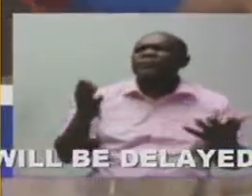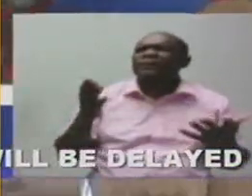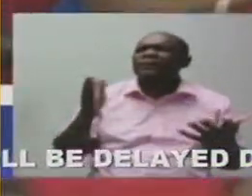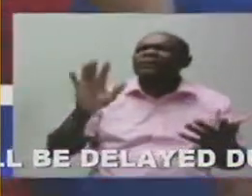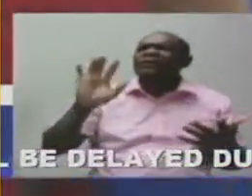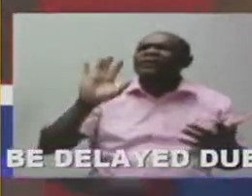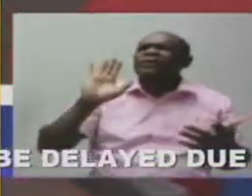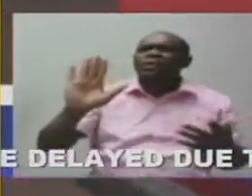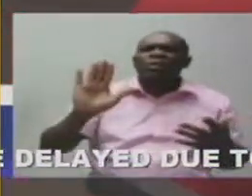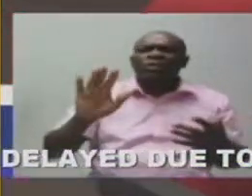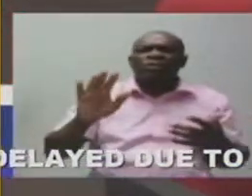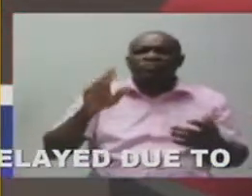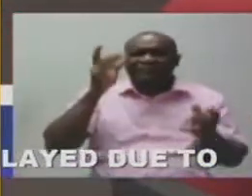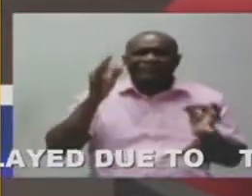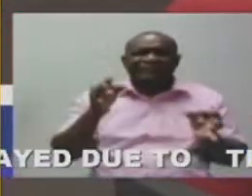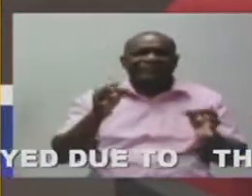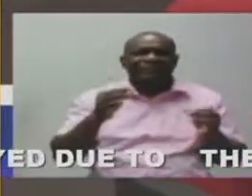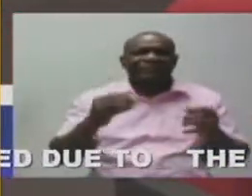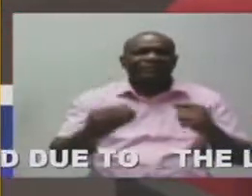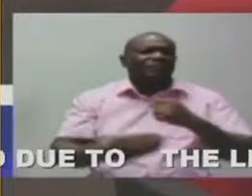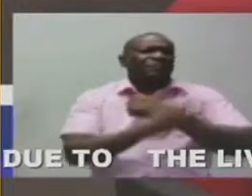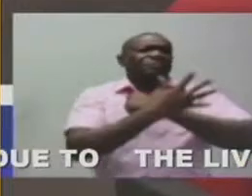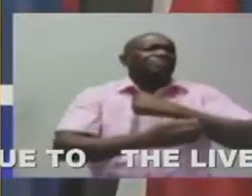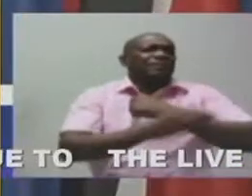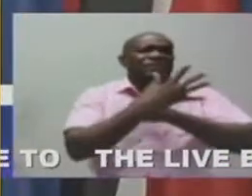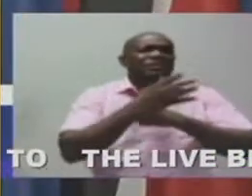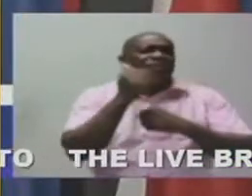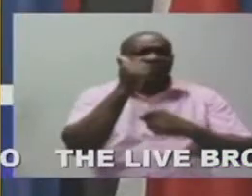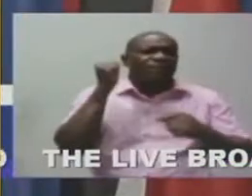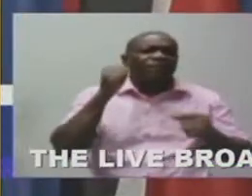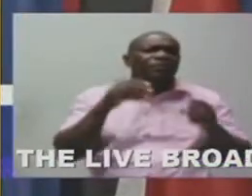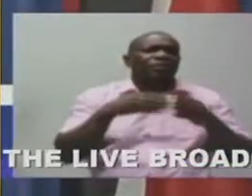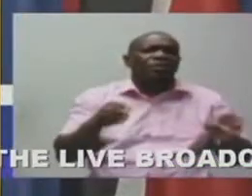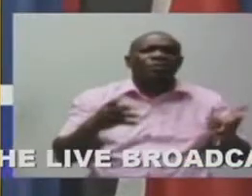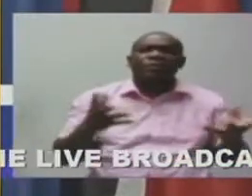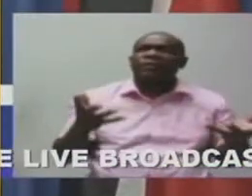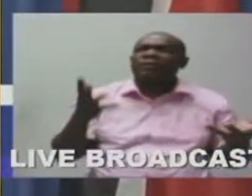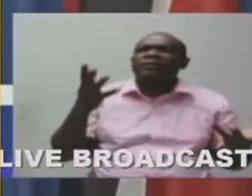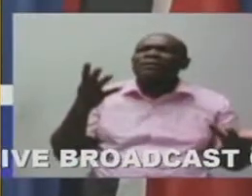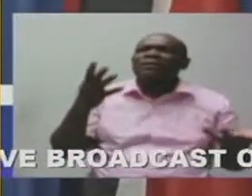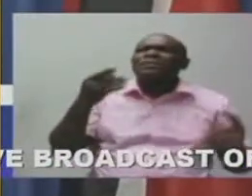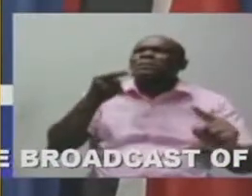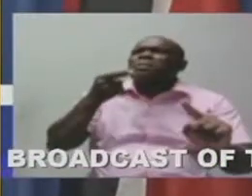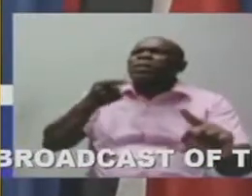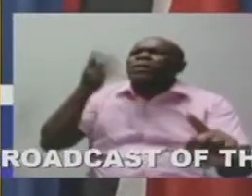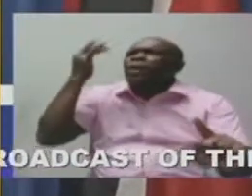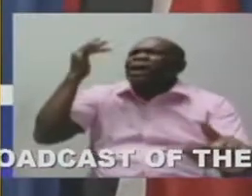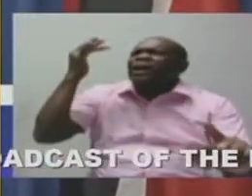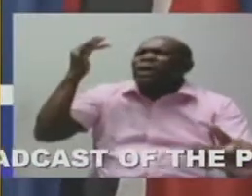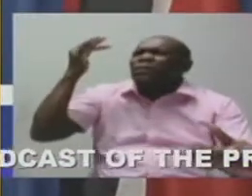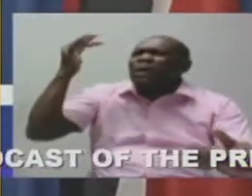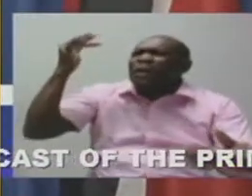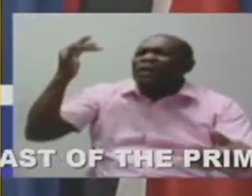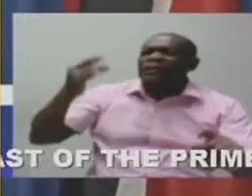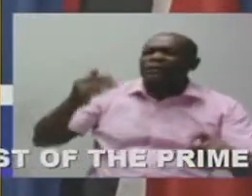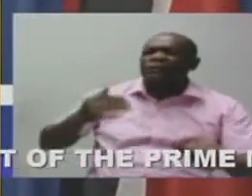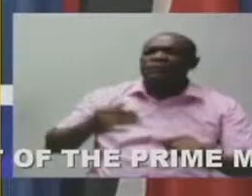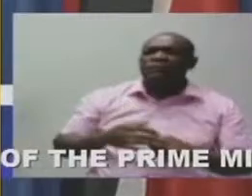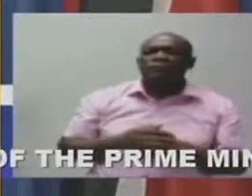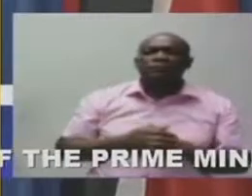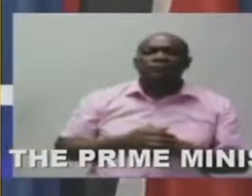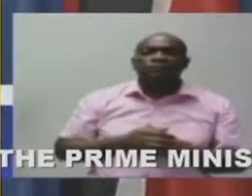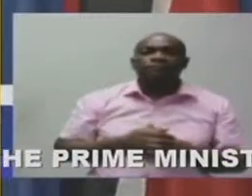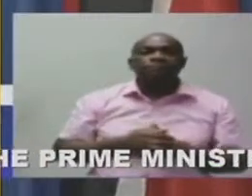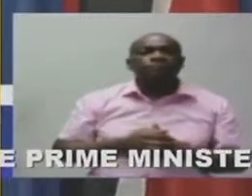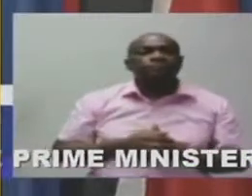is the concern about opening beaches? Okay, let me explain what that is, because we wanted to do that quite a while. As I can tell you, I